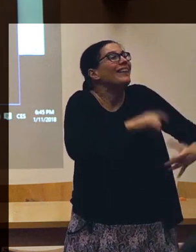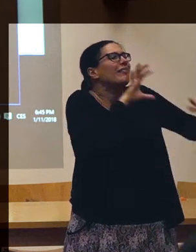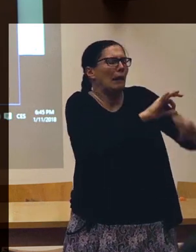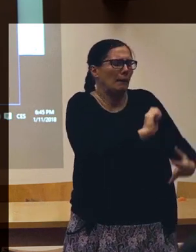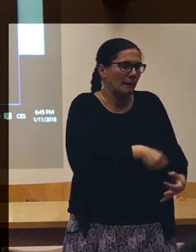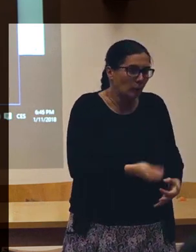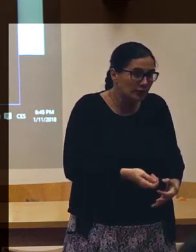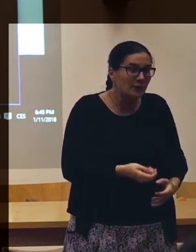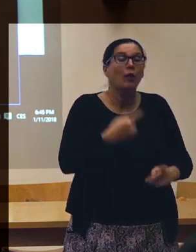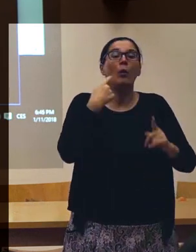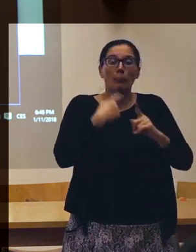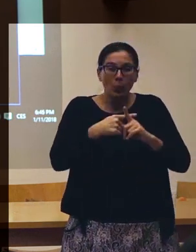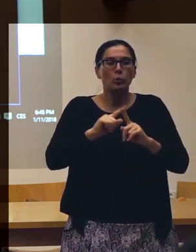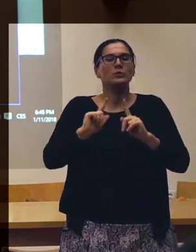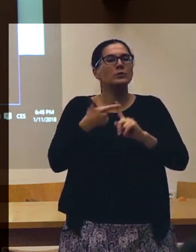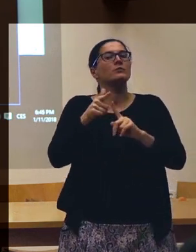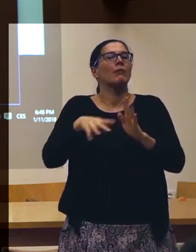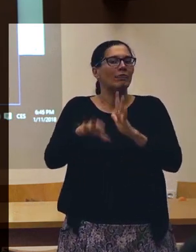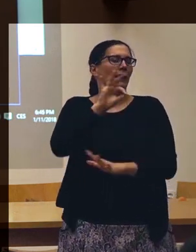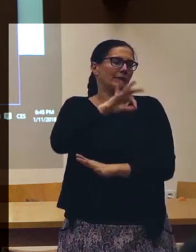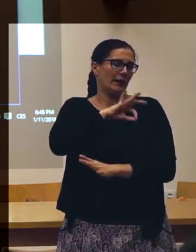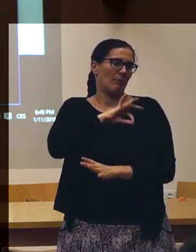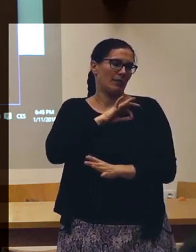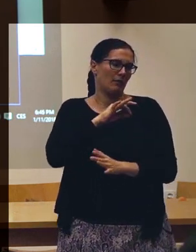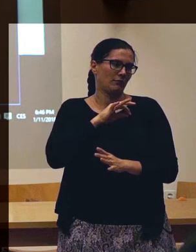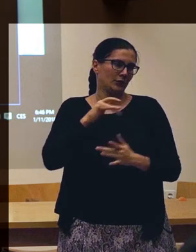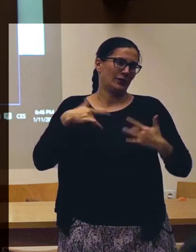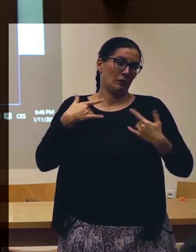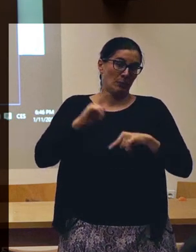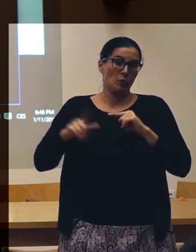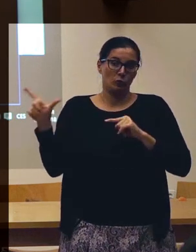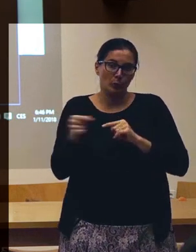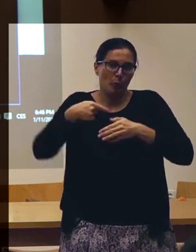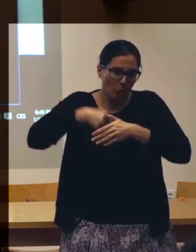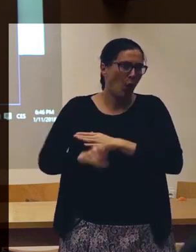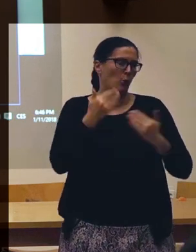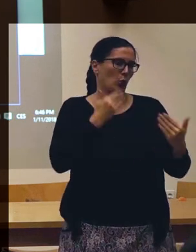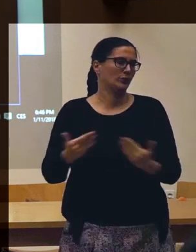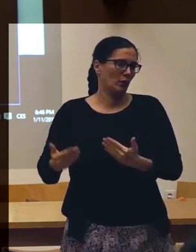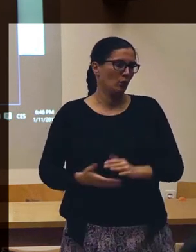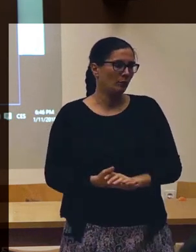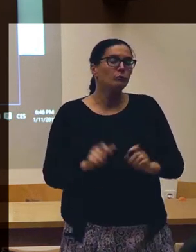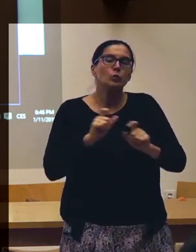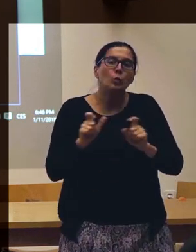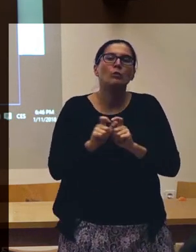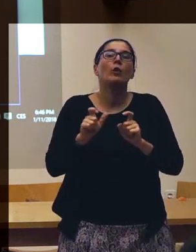to go to the museum together. Because when one-to-one is the beginning, but